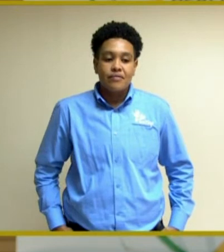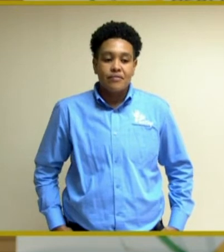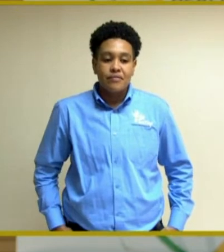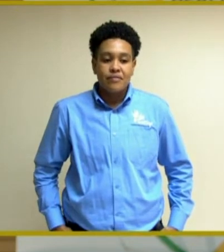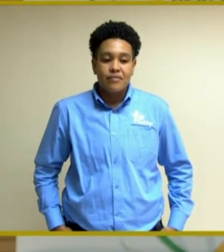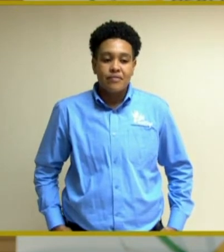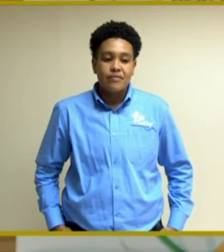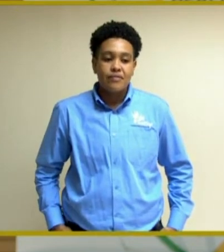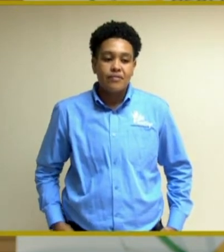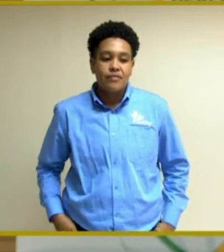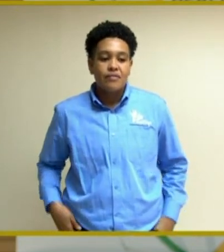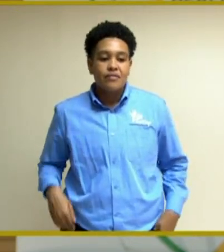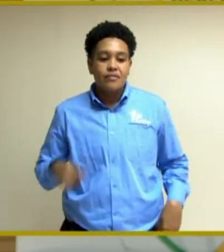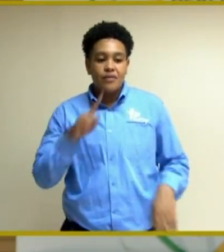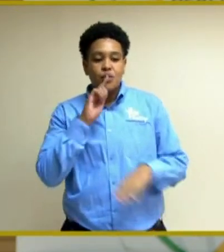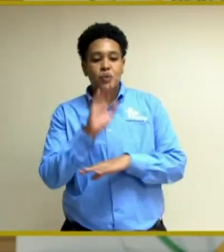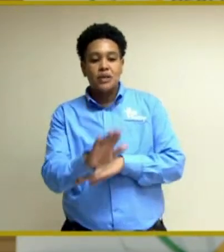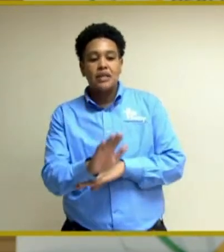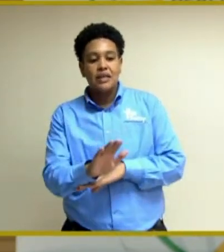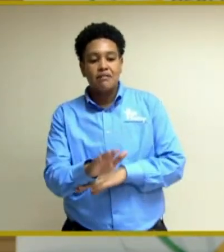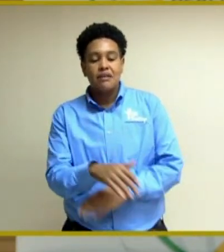Good evening.